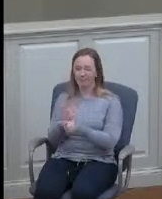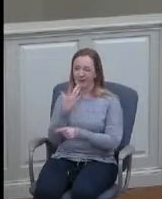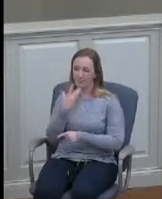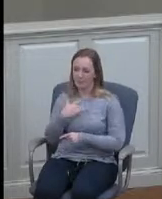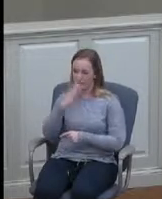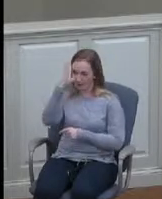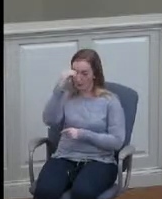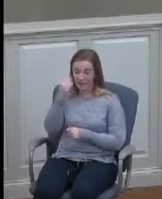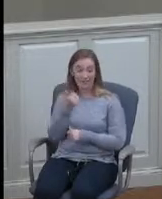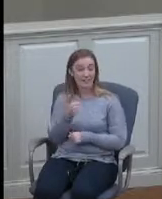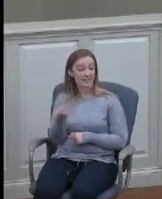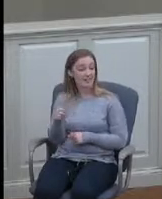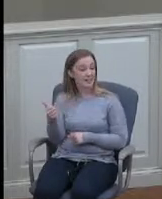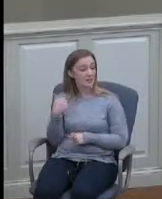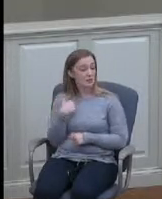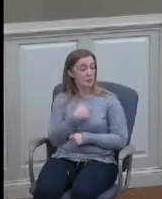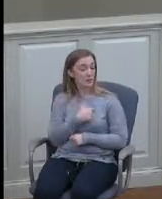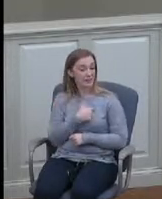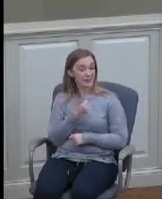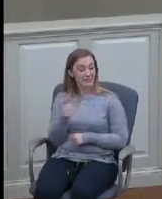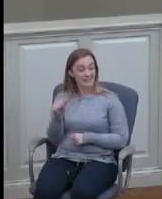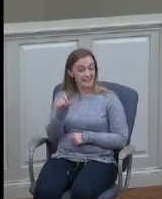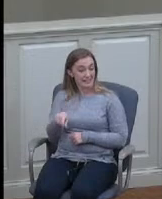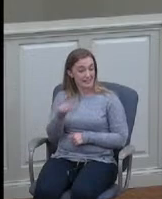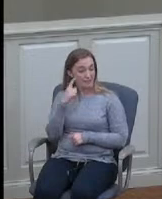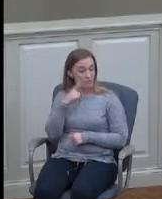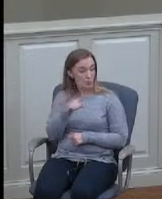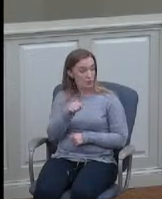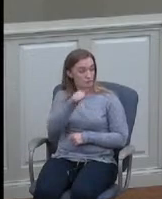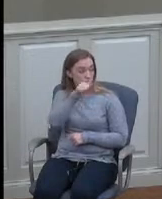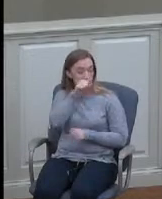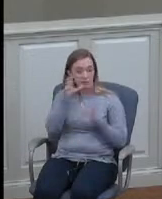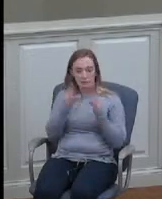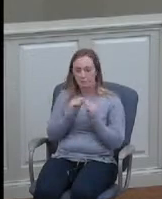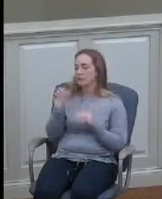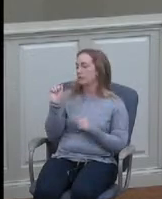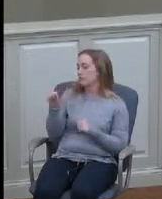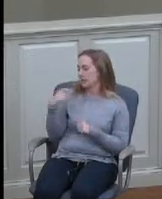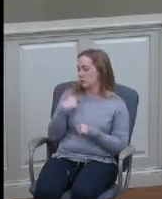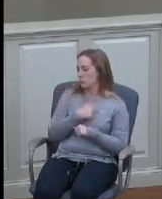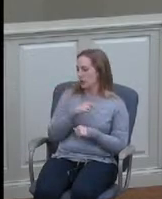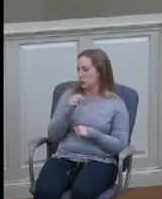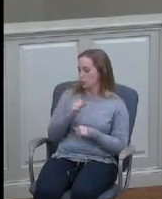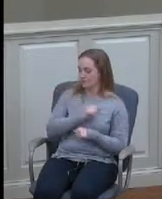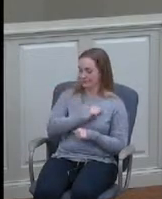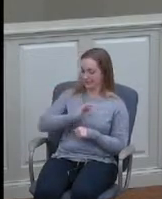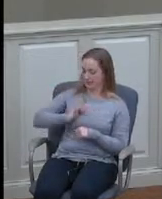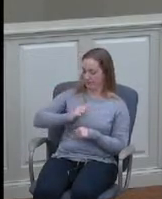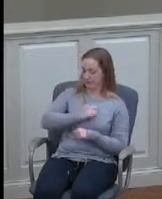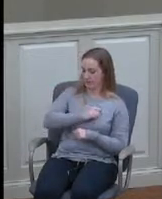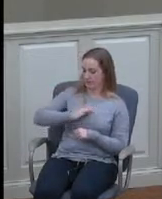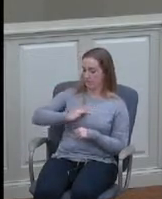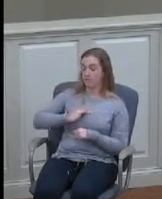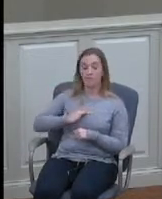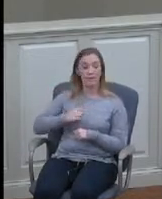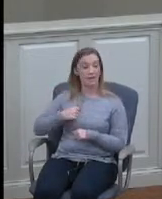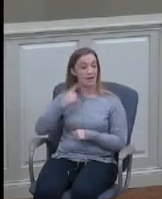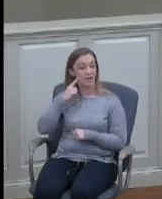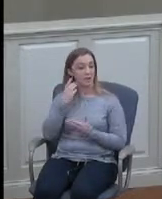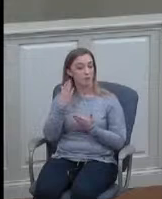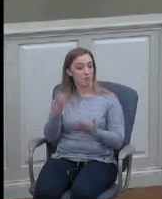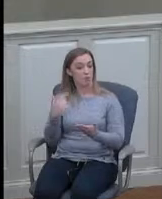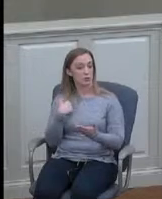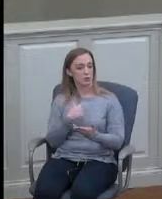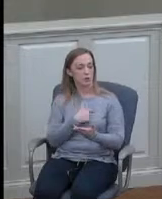Is there anything else? Do we have any need for an executive? Yes, we do. Personnel. Do I hear a motion that we move